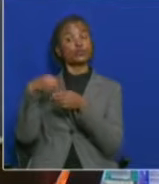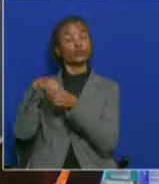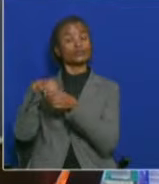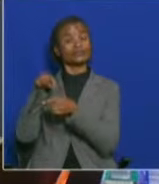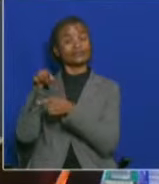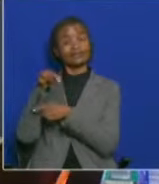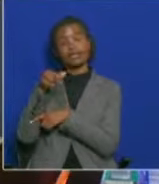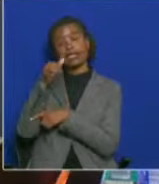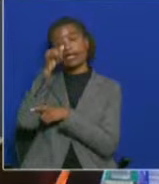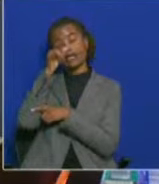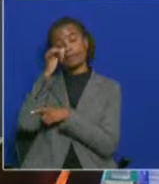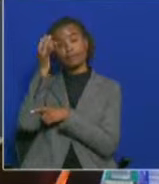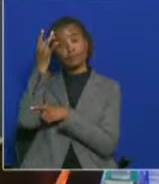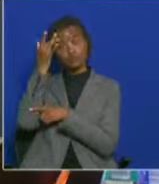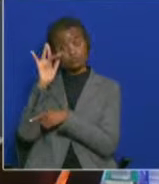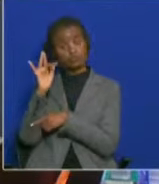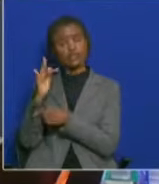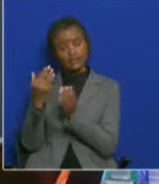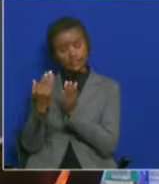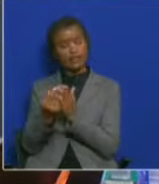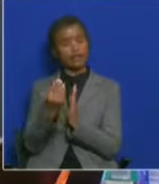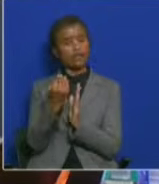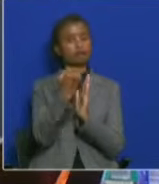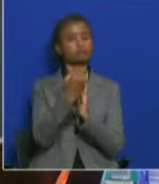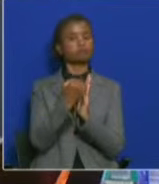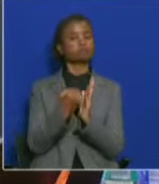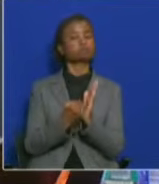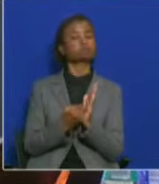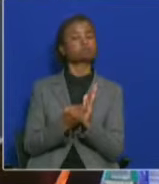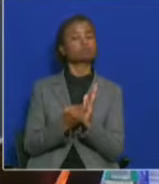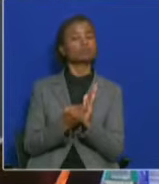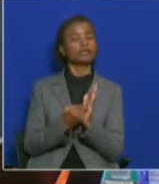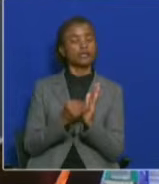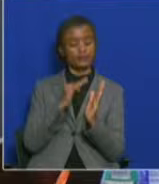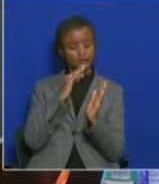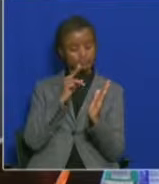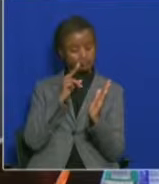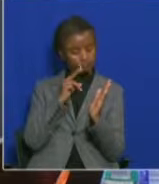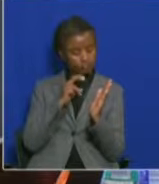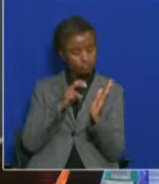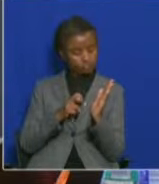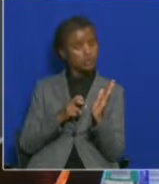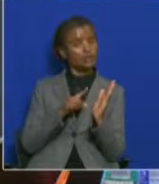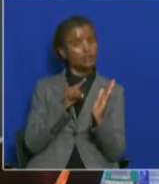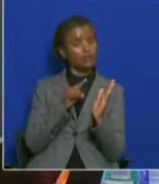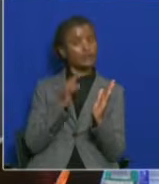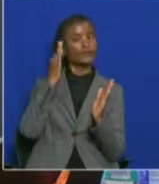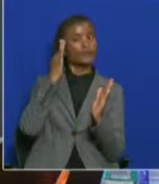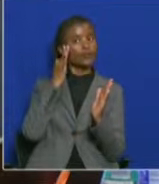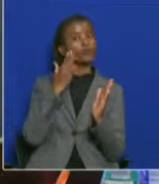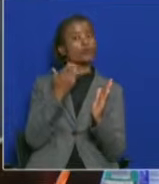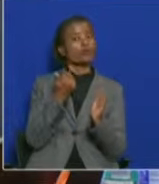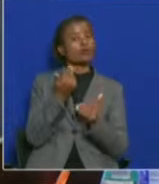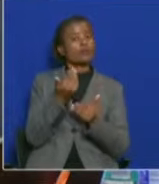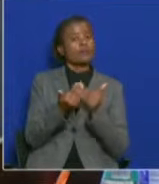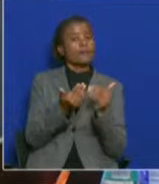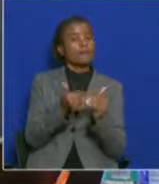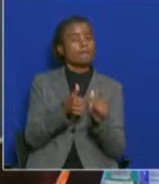such and conducted in accordance with the applicable protocols and prescripts.